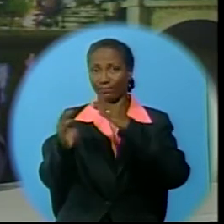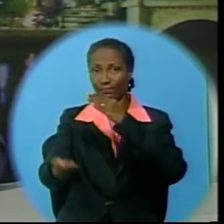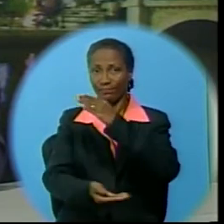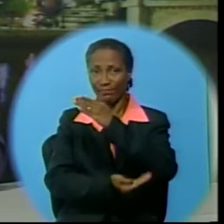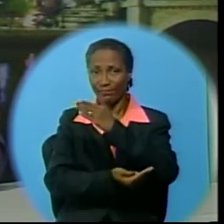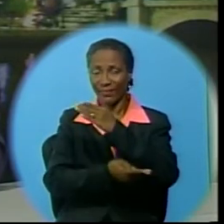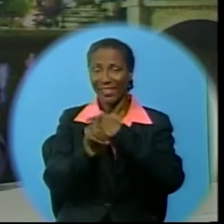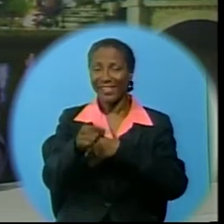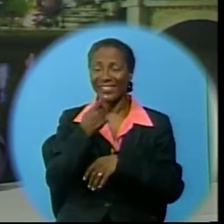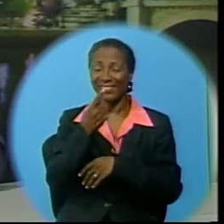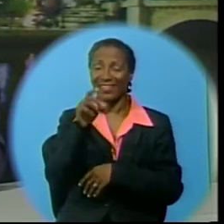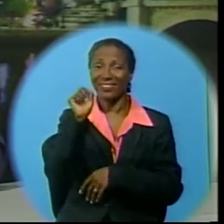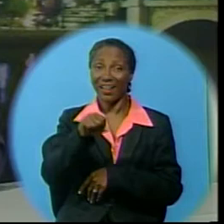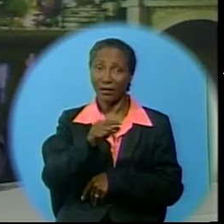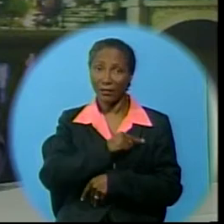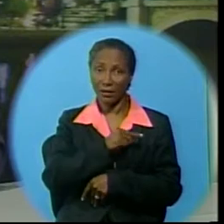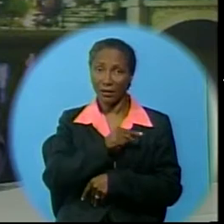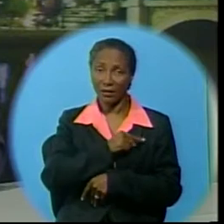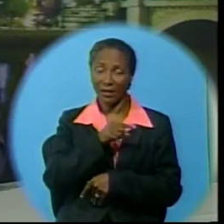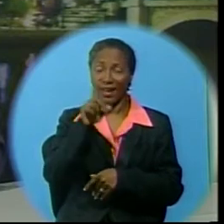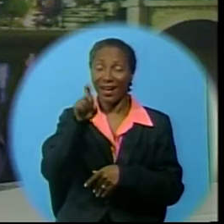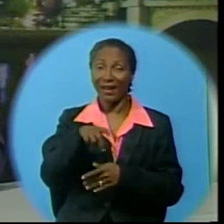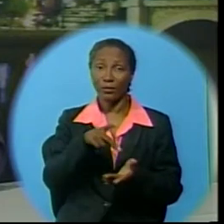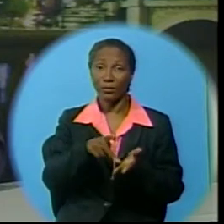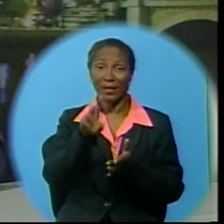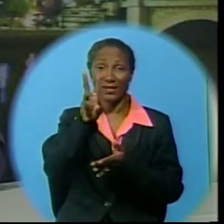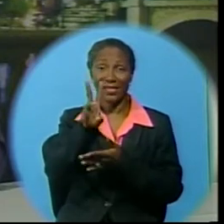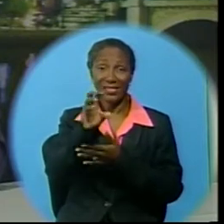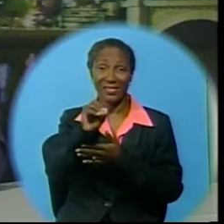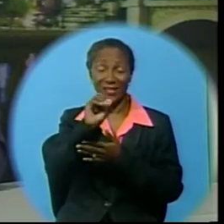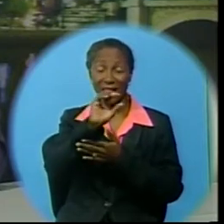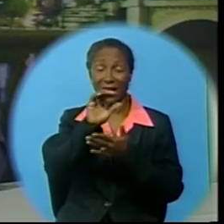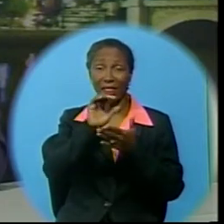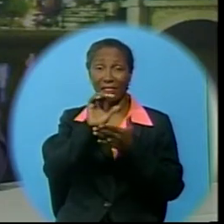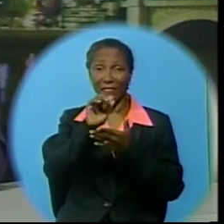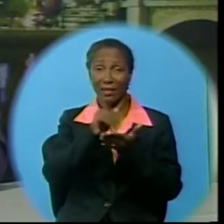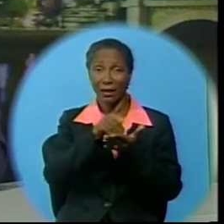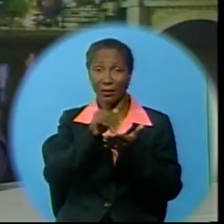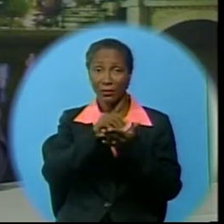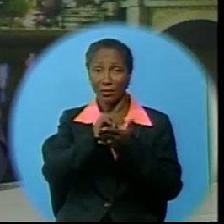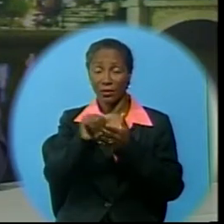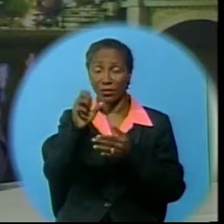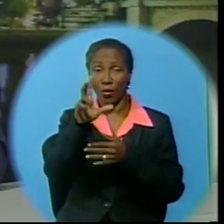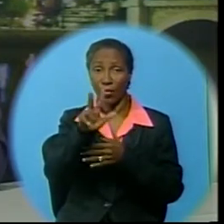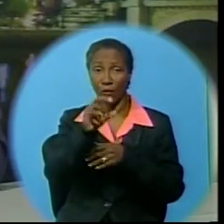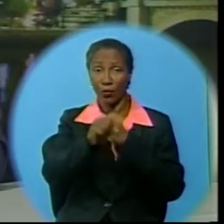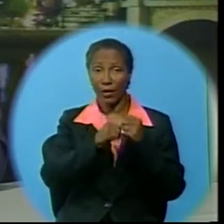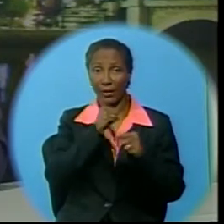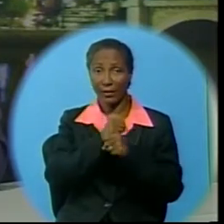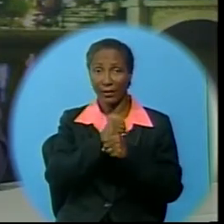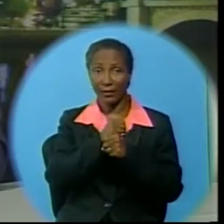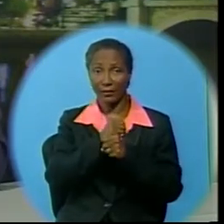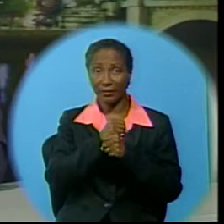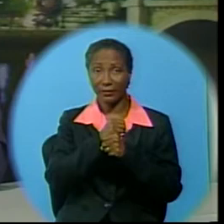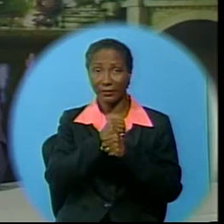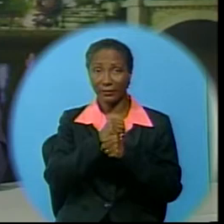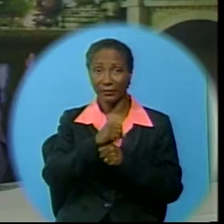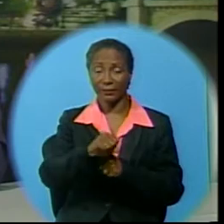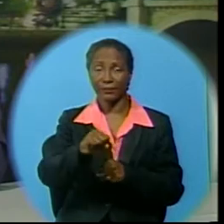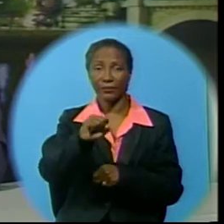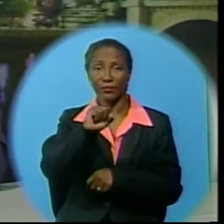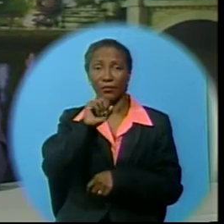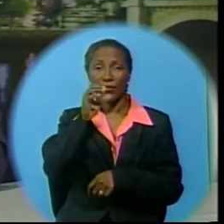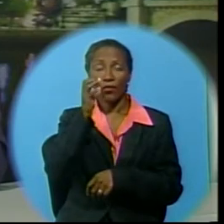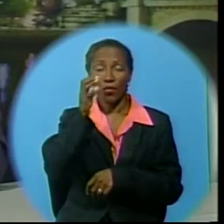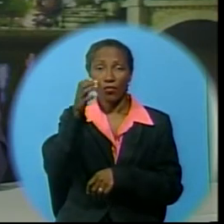fined $60,000 forthwith or 3 years in prison. Crime Stoppers Barbados is denying